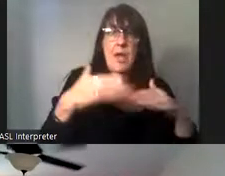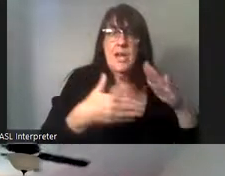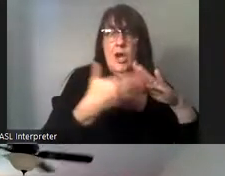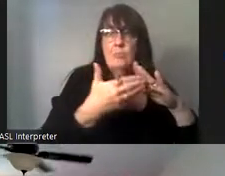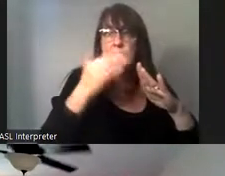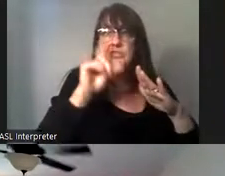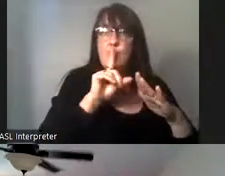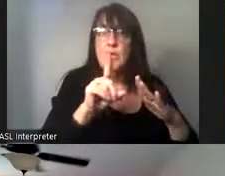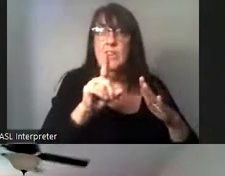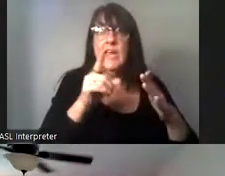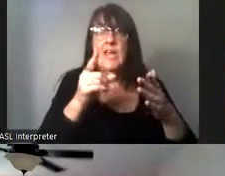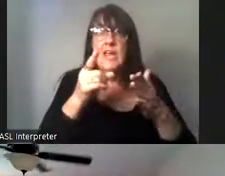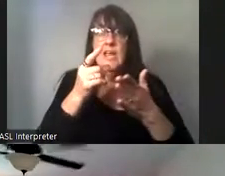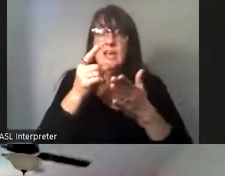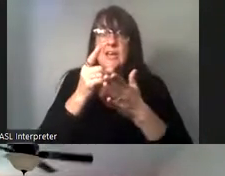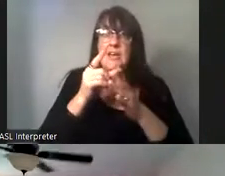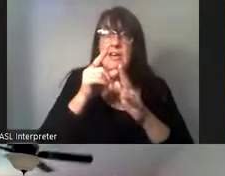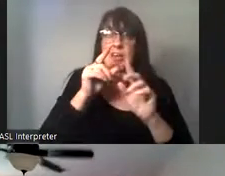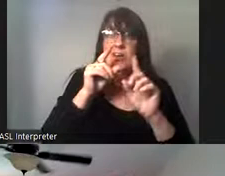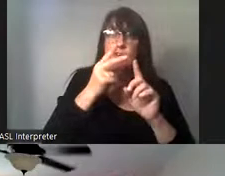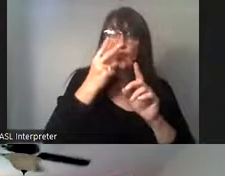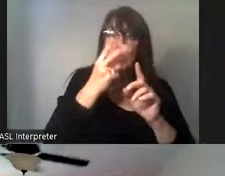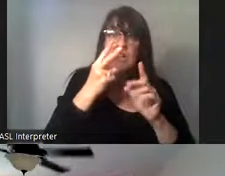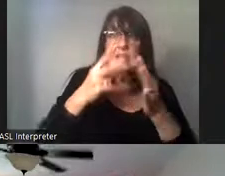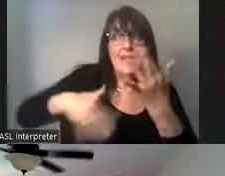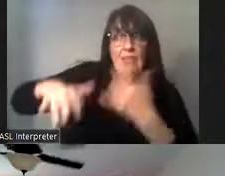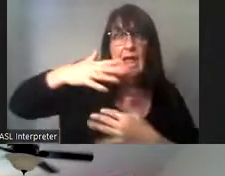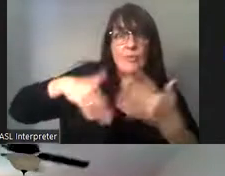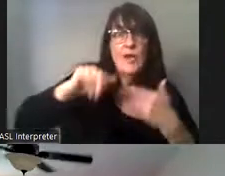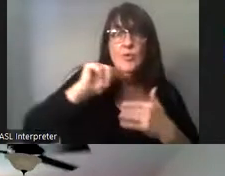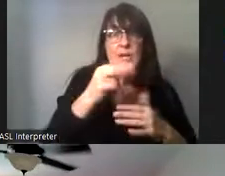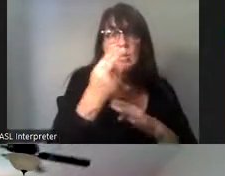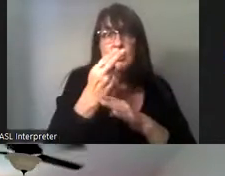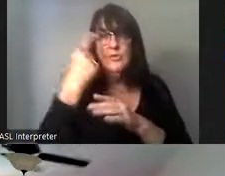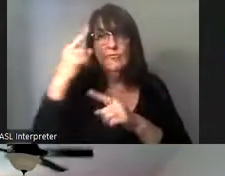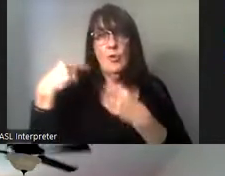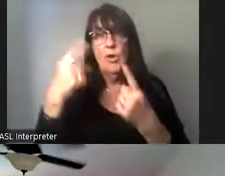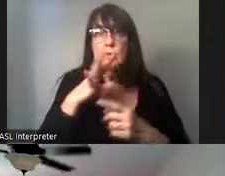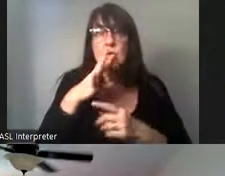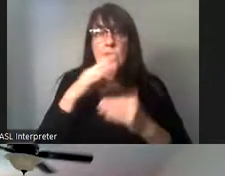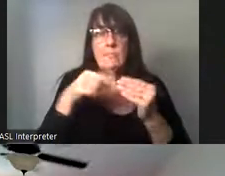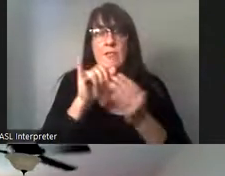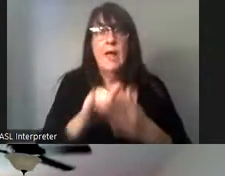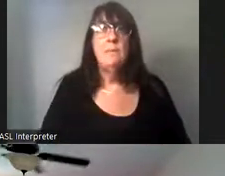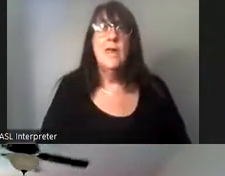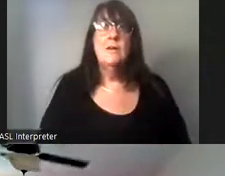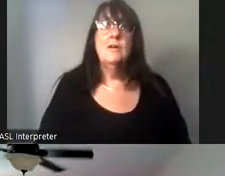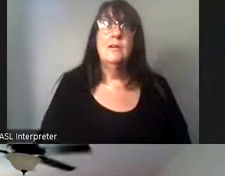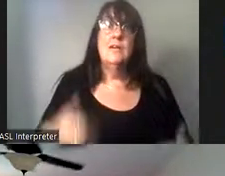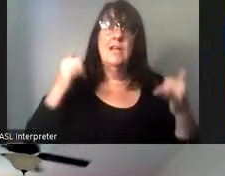actually have a metric that we haven't had in a while that we have or agreed to talk about. While I'm on that